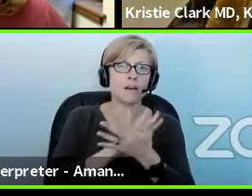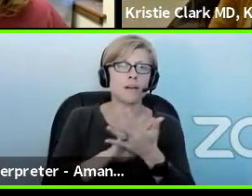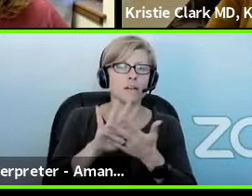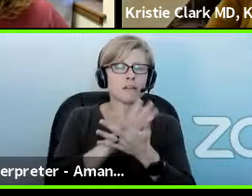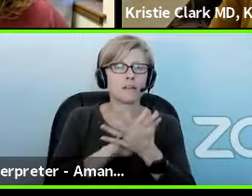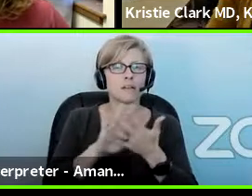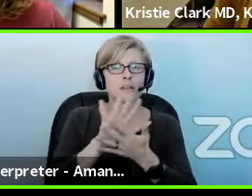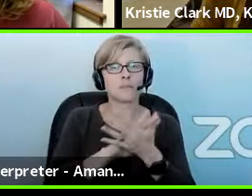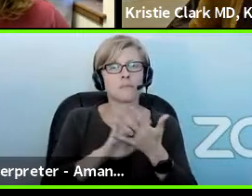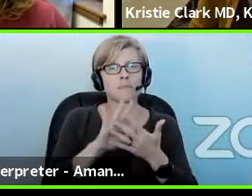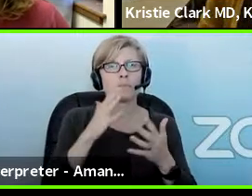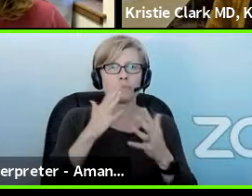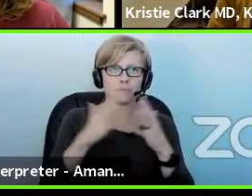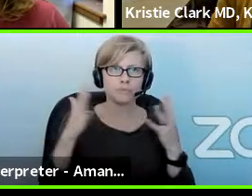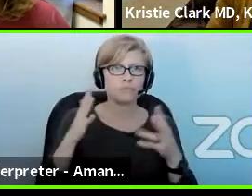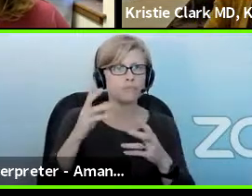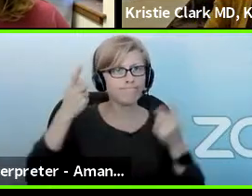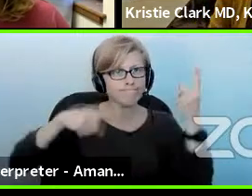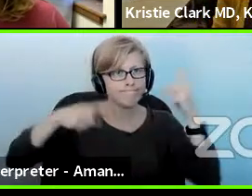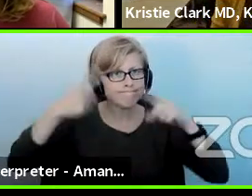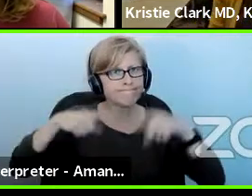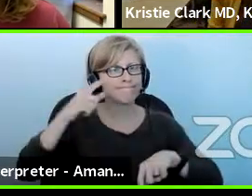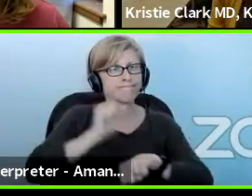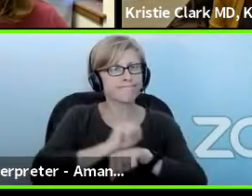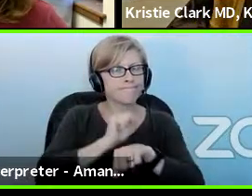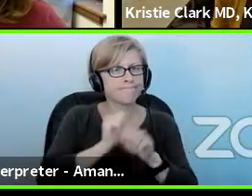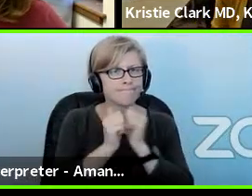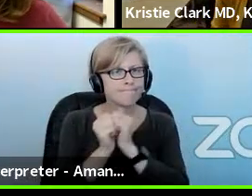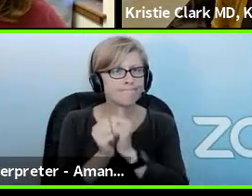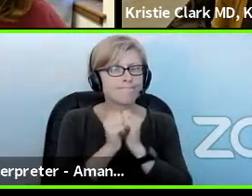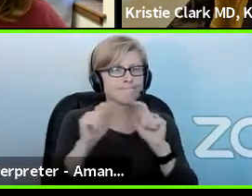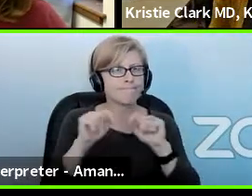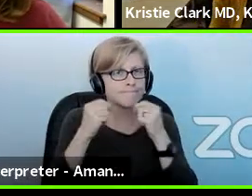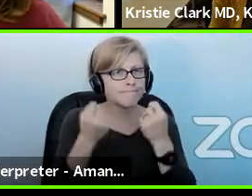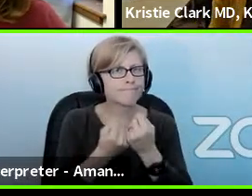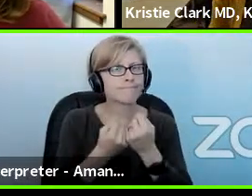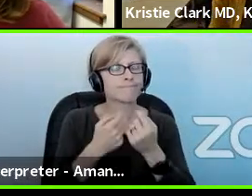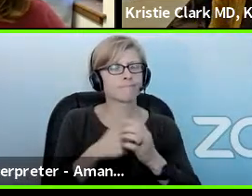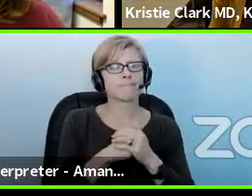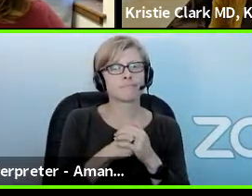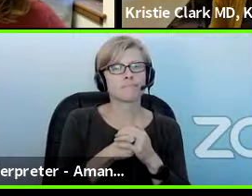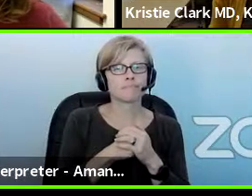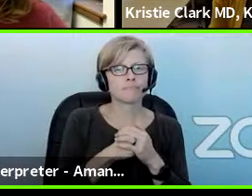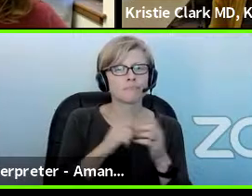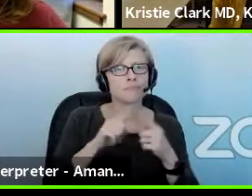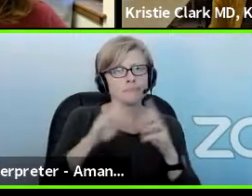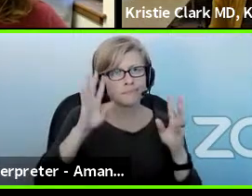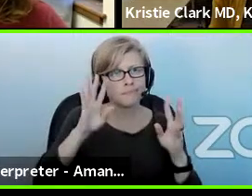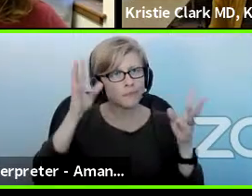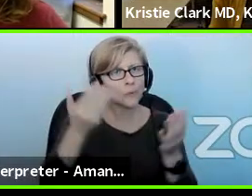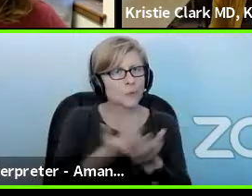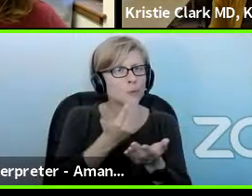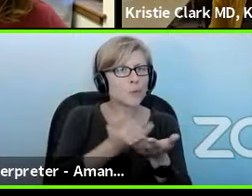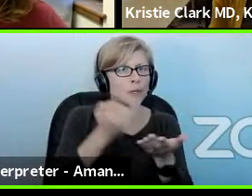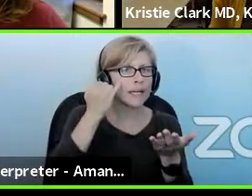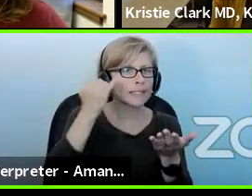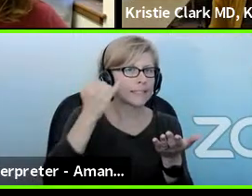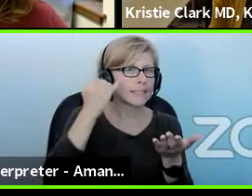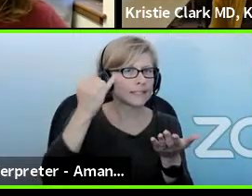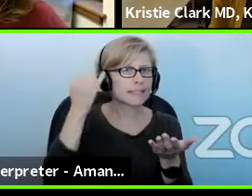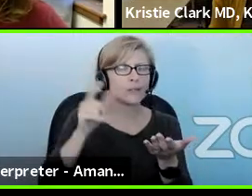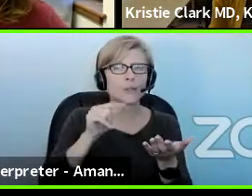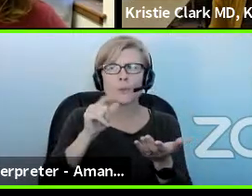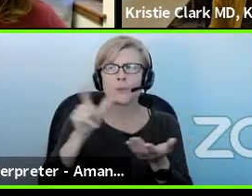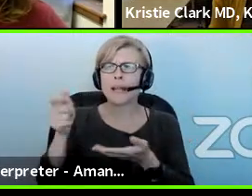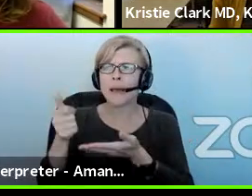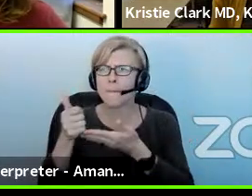seen a lot of collaborative teamwork come together, and we're continuing to come up with new ideas. Who can we get to